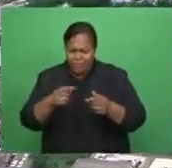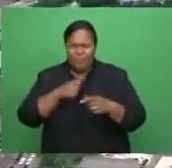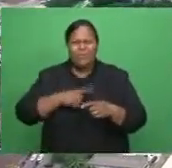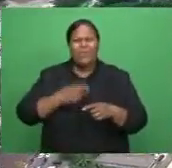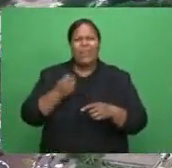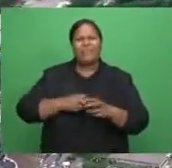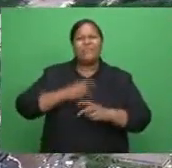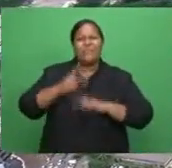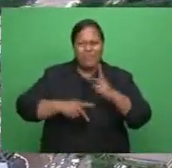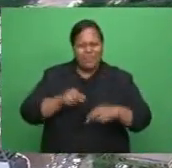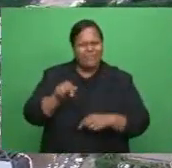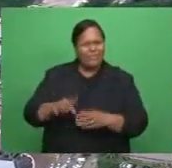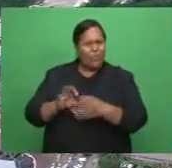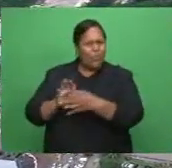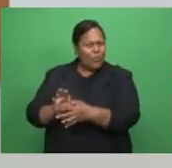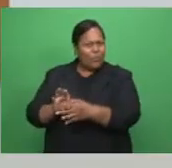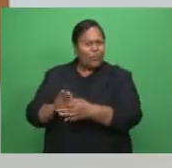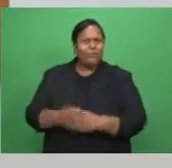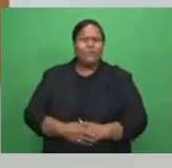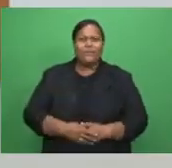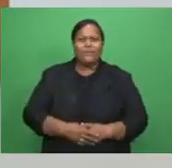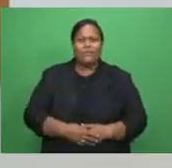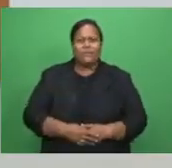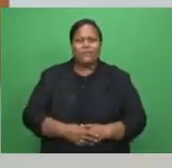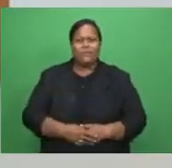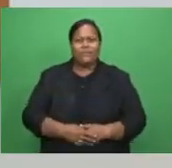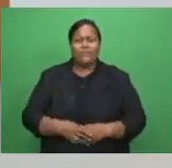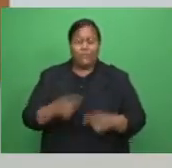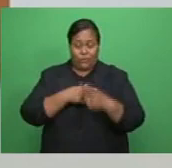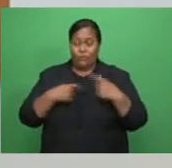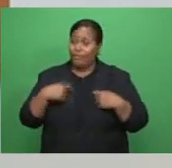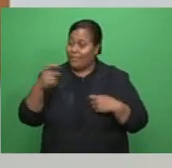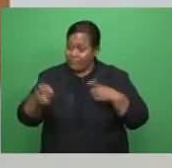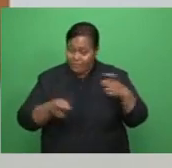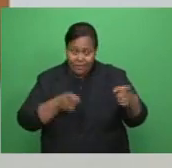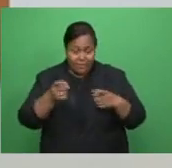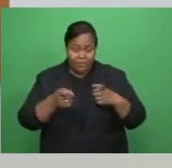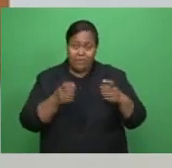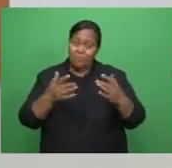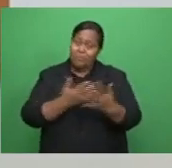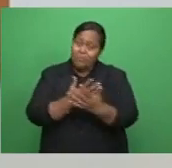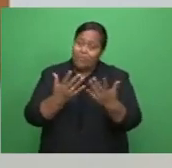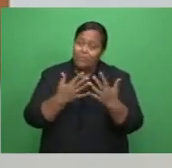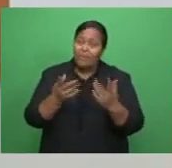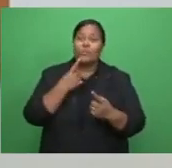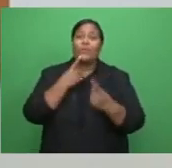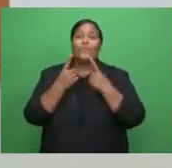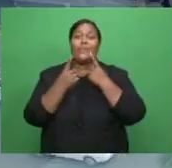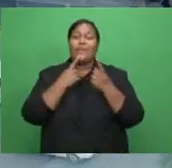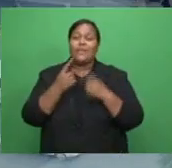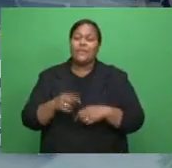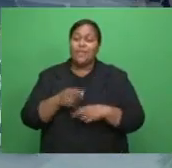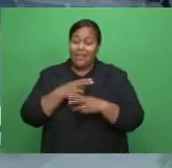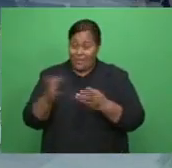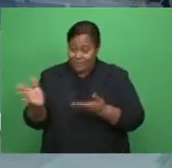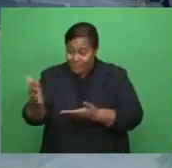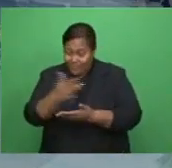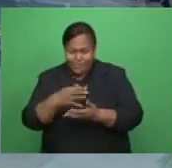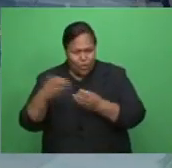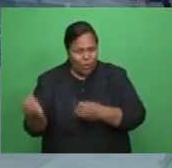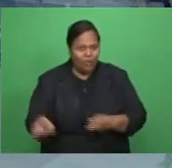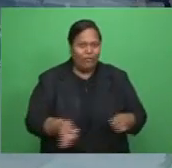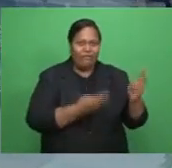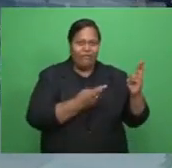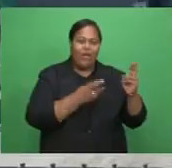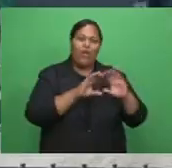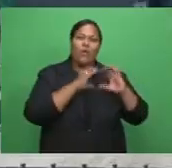procedures. We invite for public comments and then it's referred to another committee to look at the